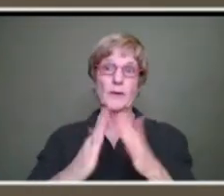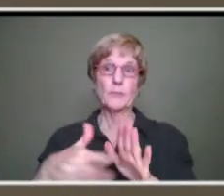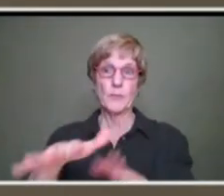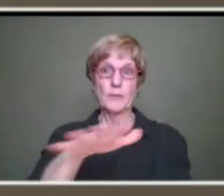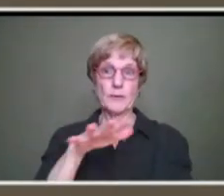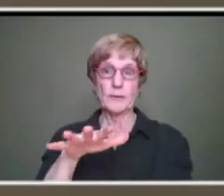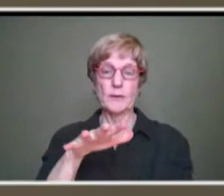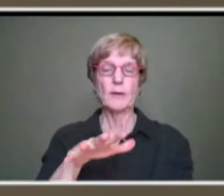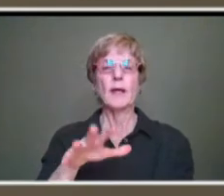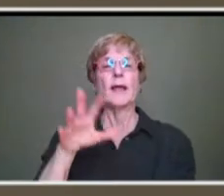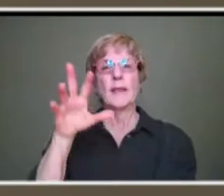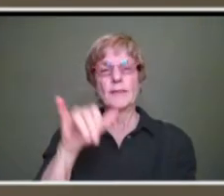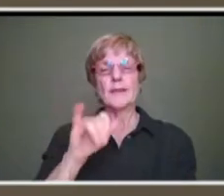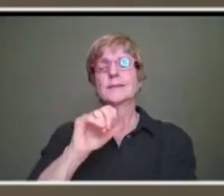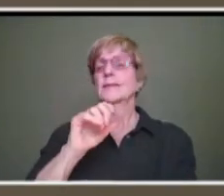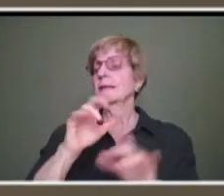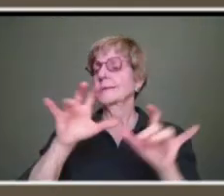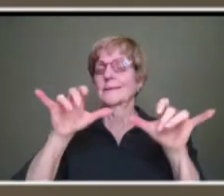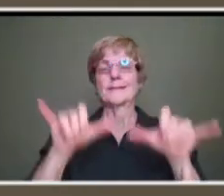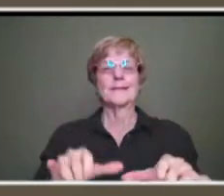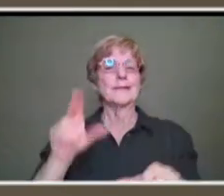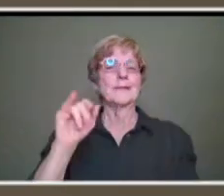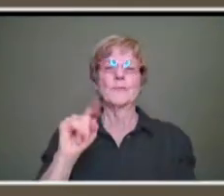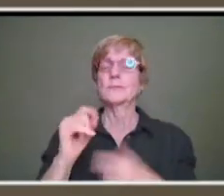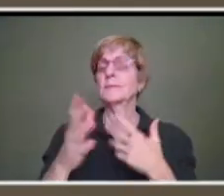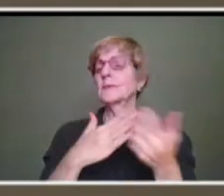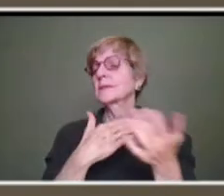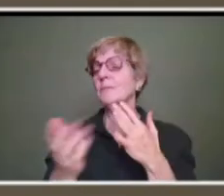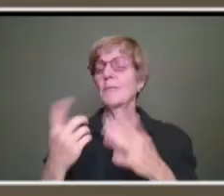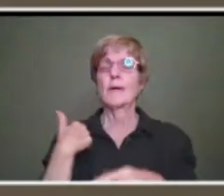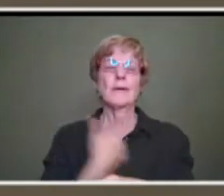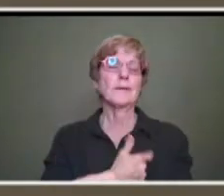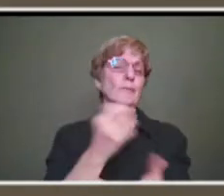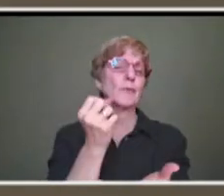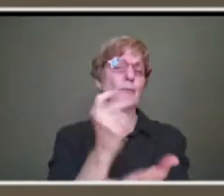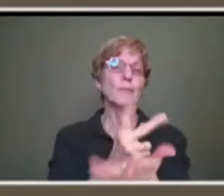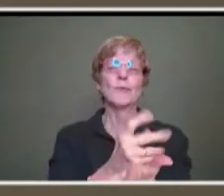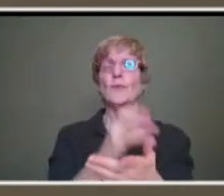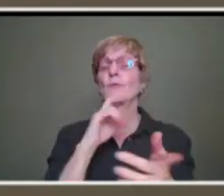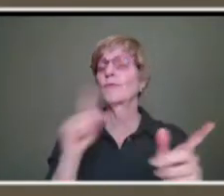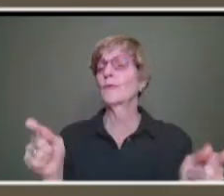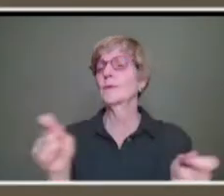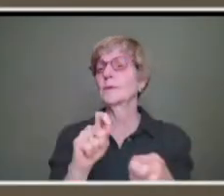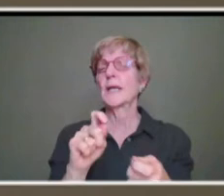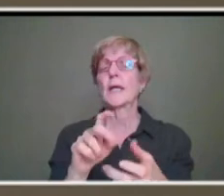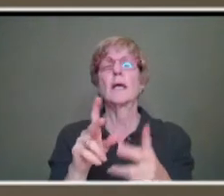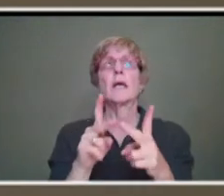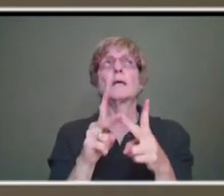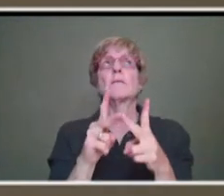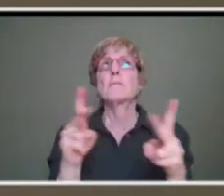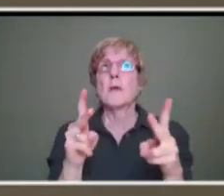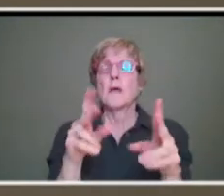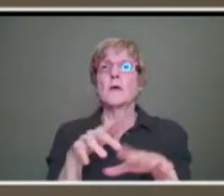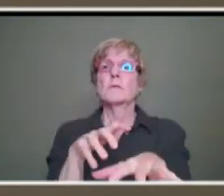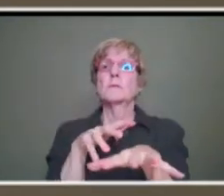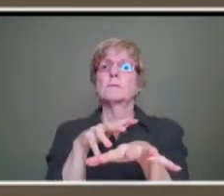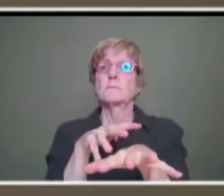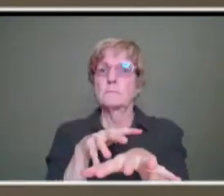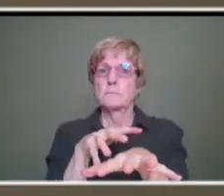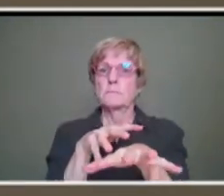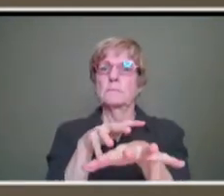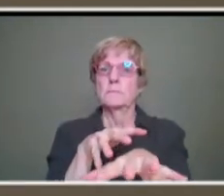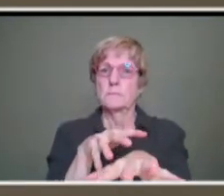is to take an existing use that will be there no matter what on a very dense highly traveled by vehicle's